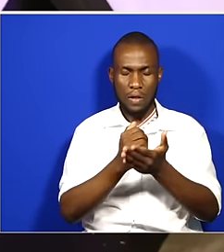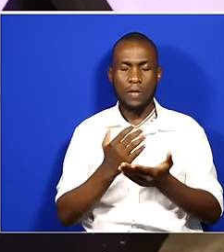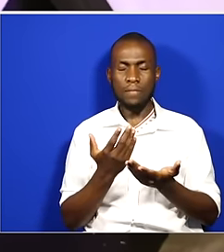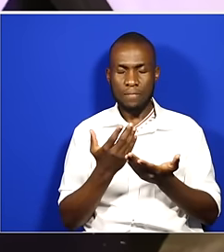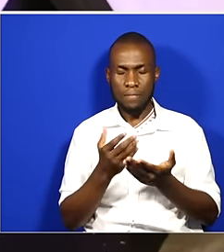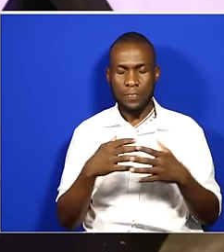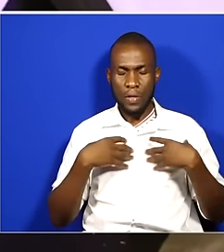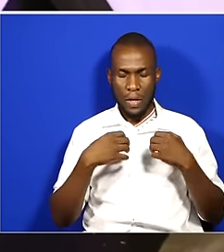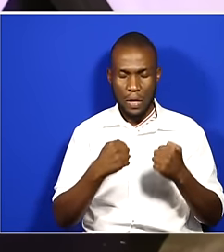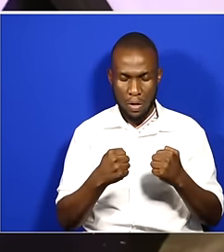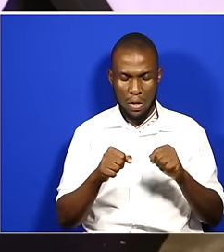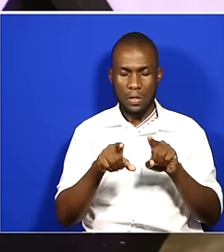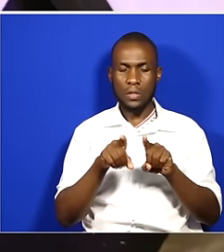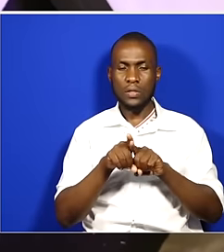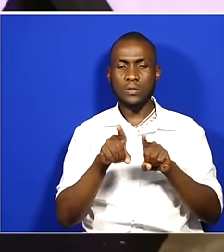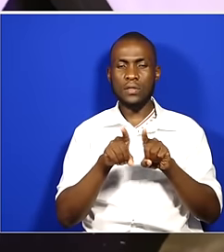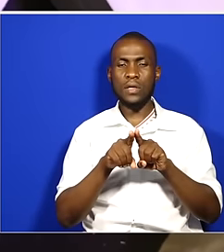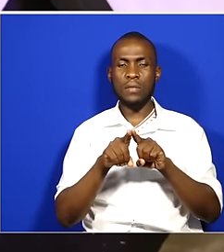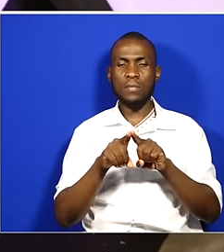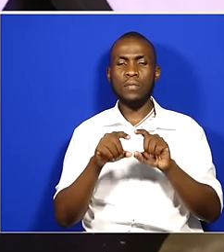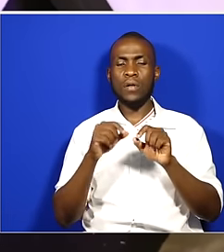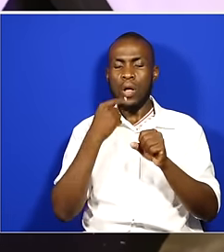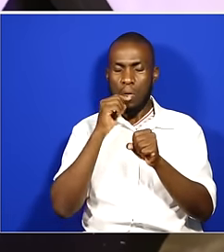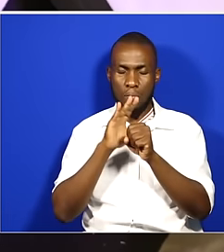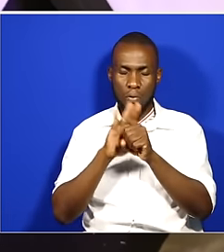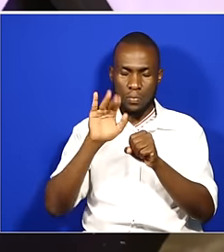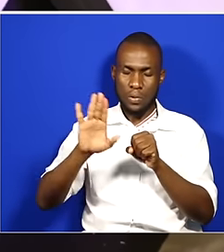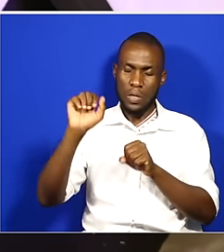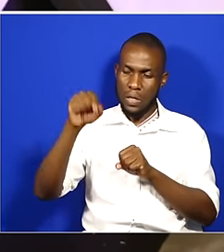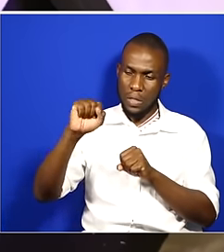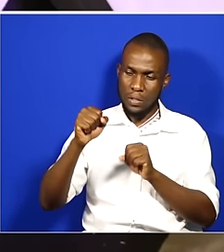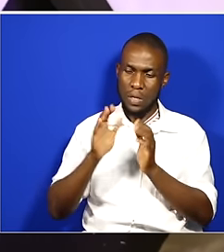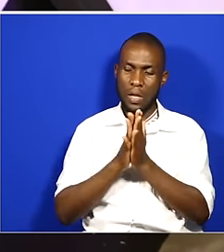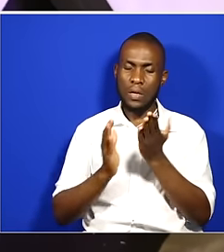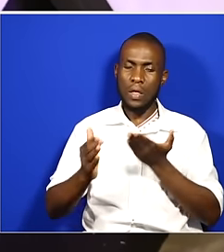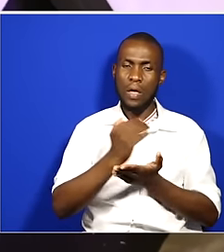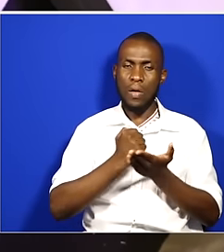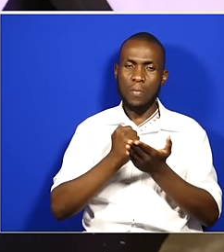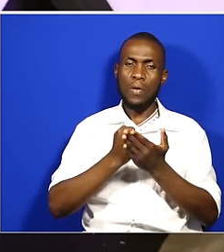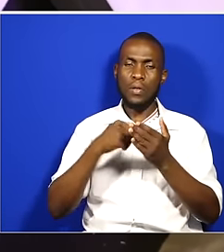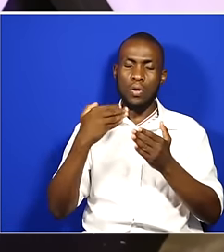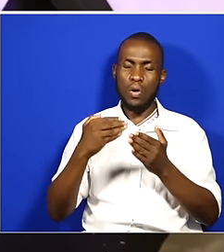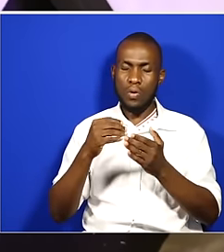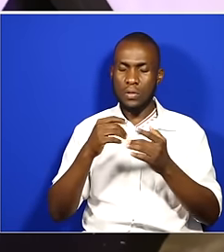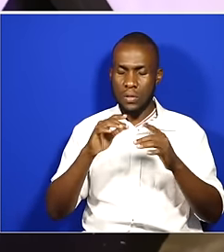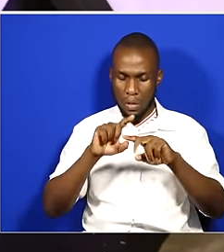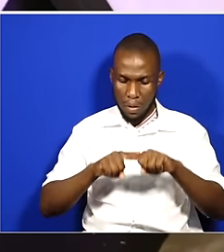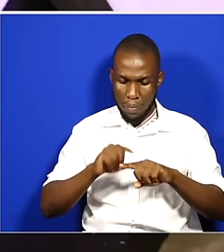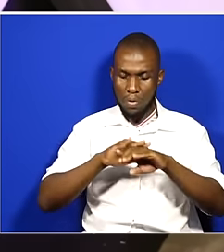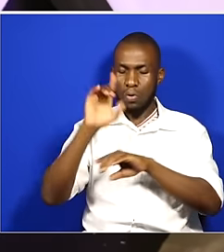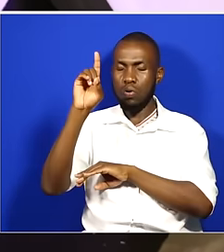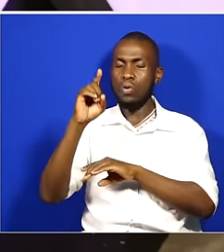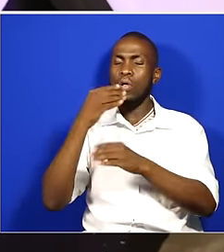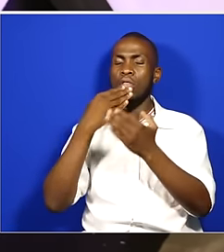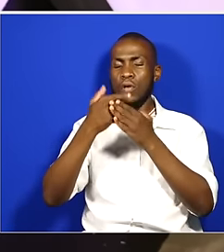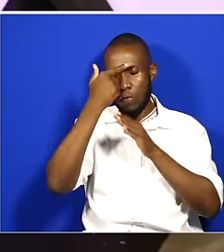to provide recovery, and the fact that your promises are yea and amen. We can always count on you. Thank you, Lord God, for ordering